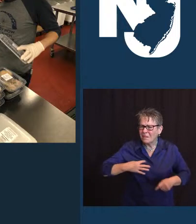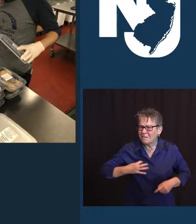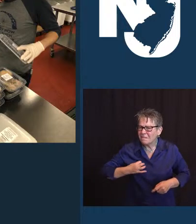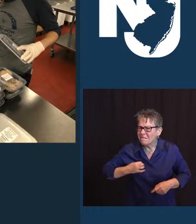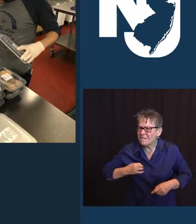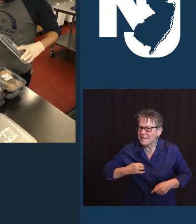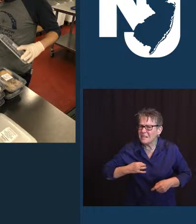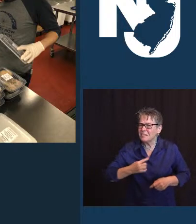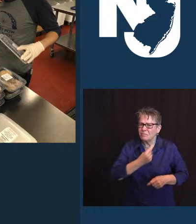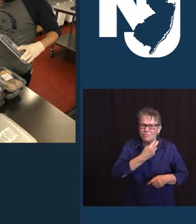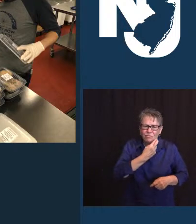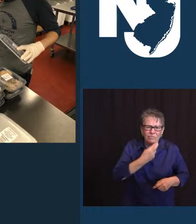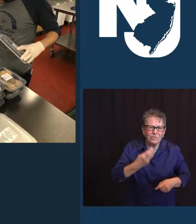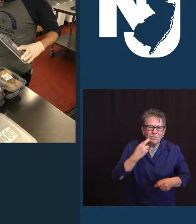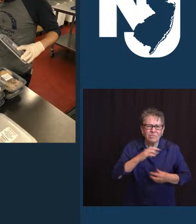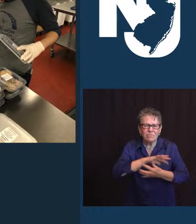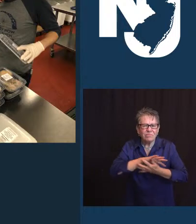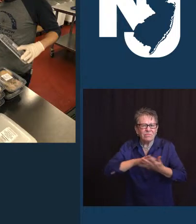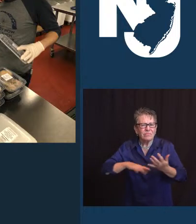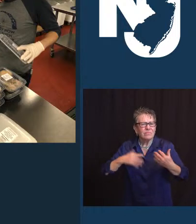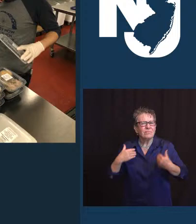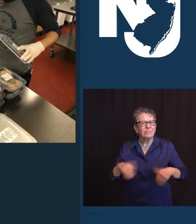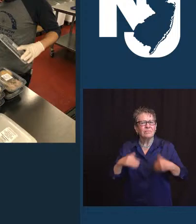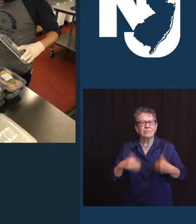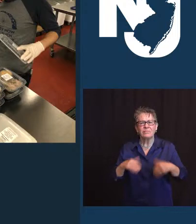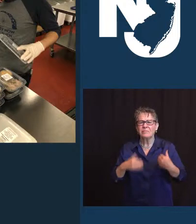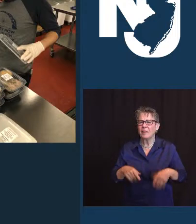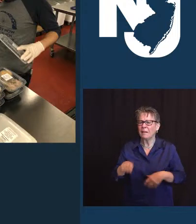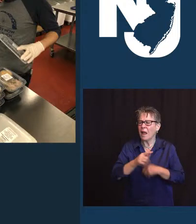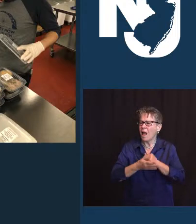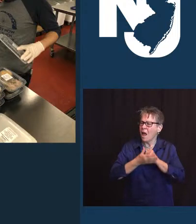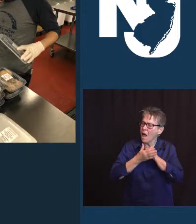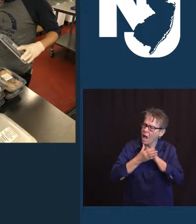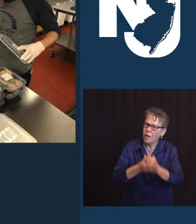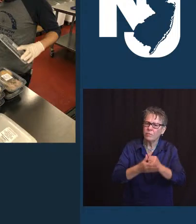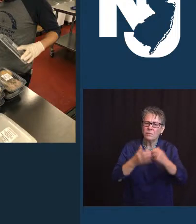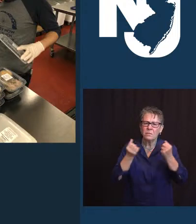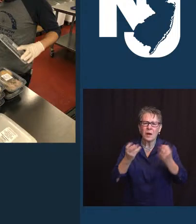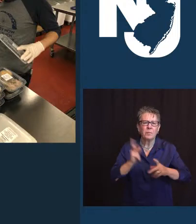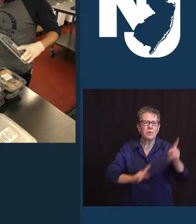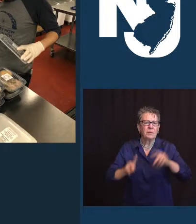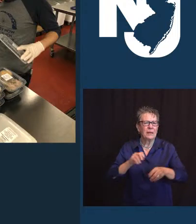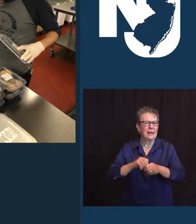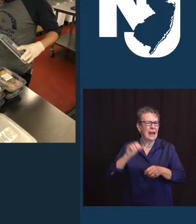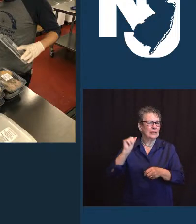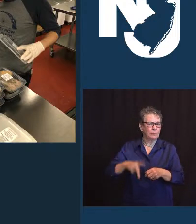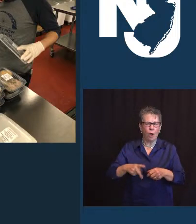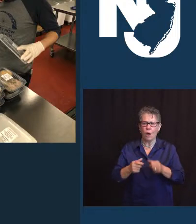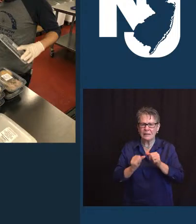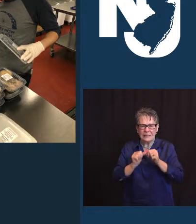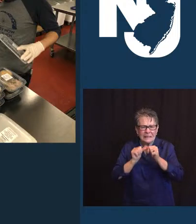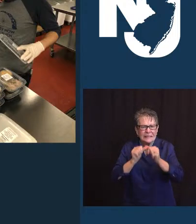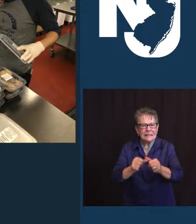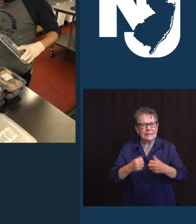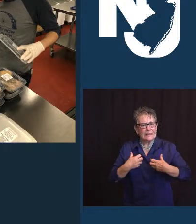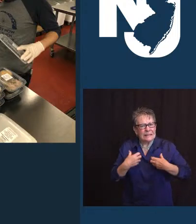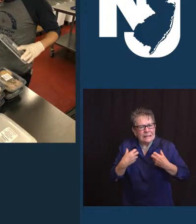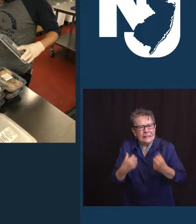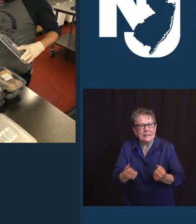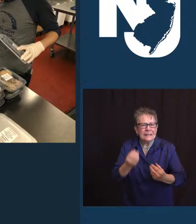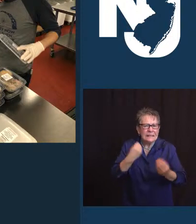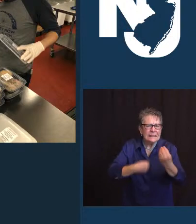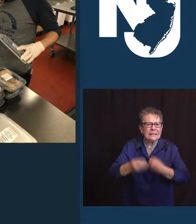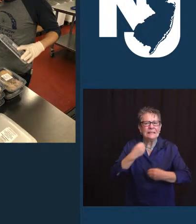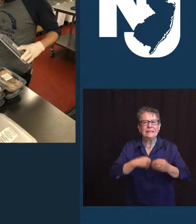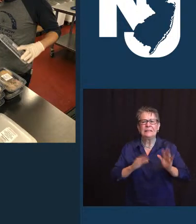Asbury Park fed throughout the crisis. And we are honored to be your partner in helping the families of Asbury Park. I had a great call